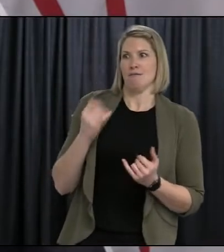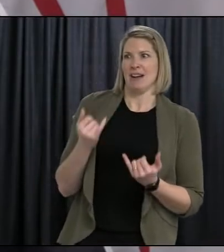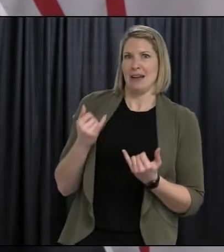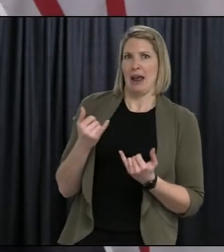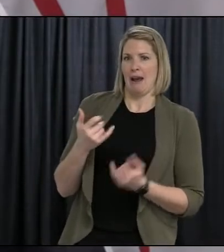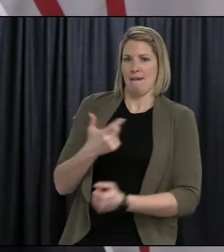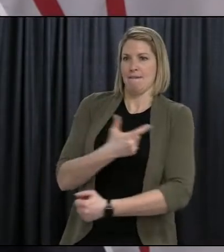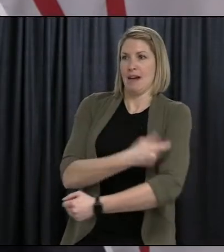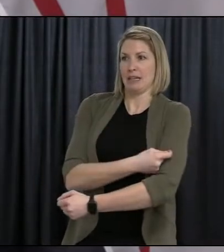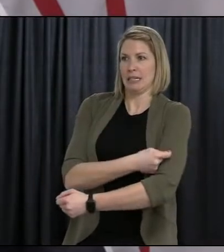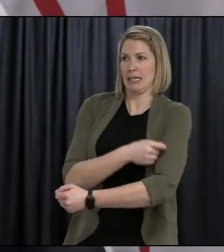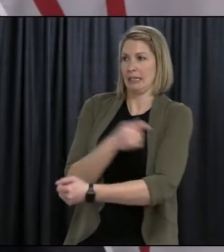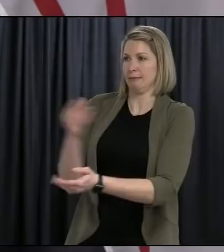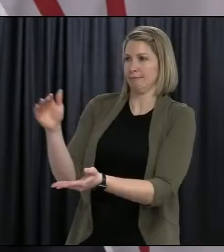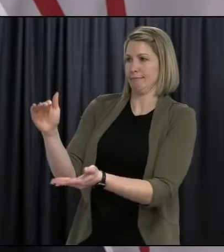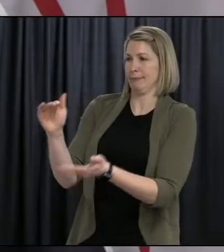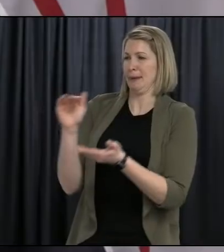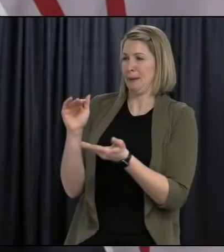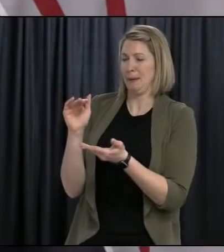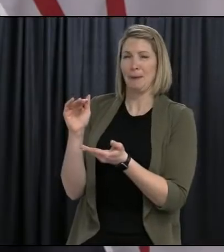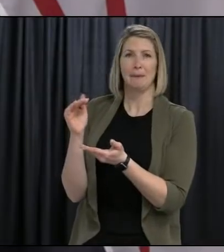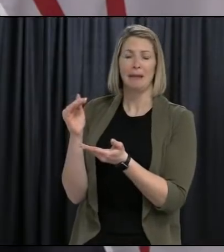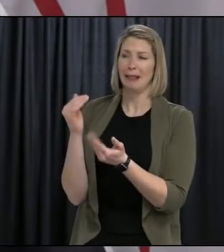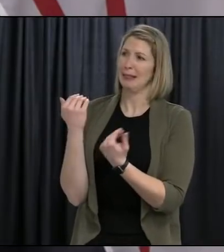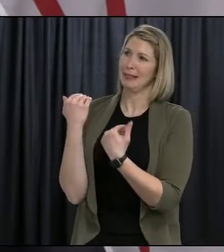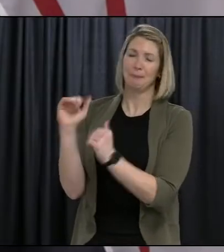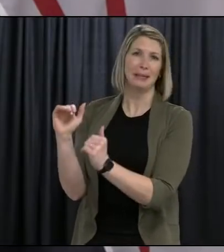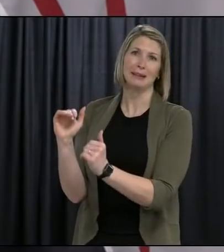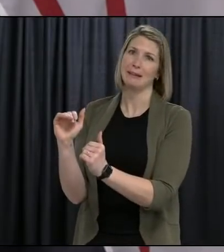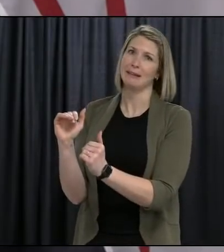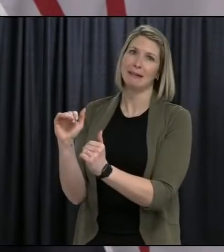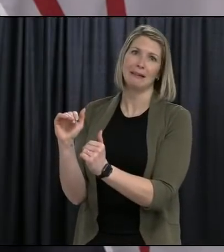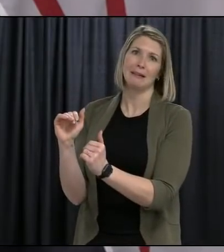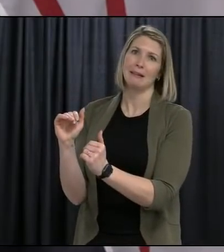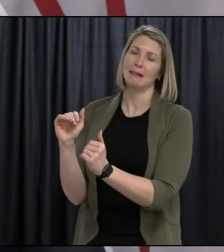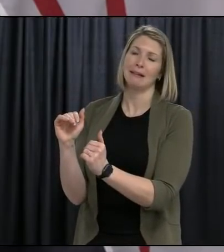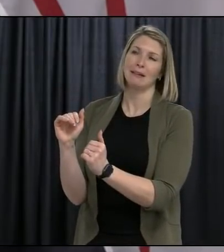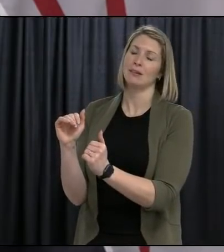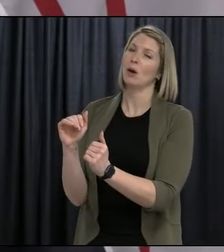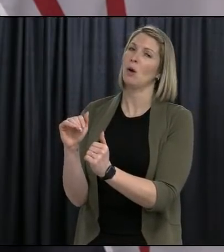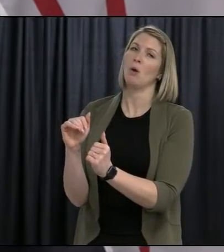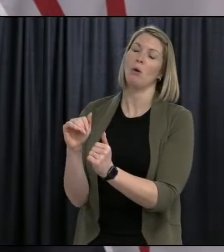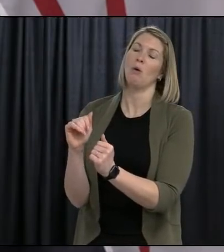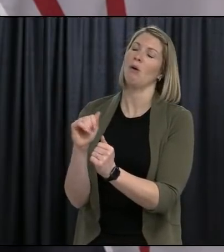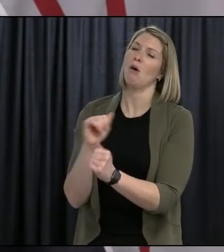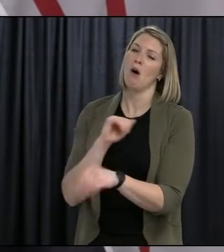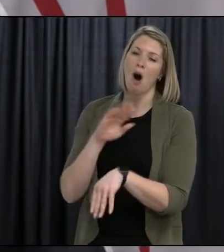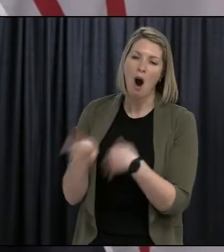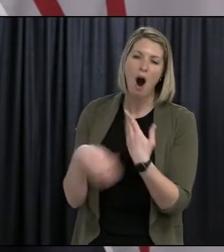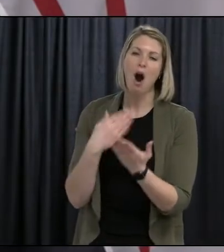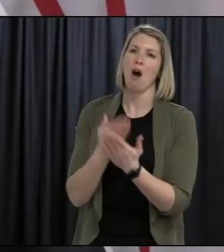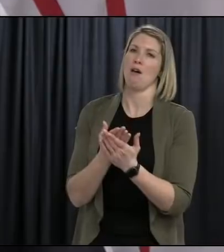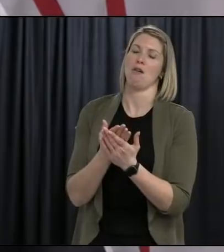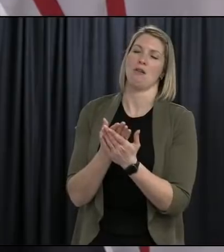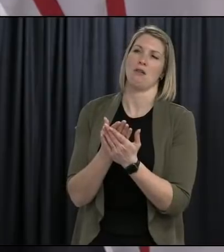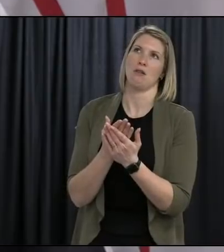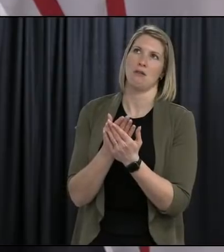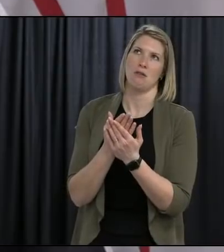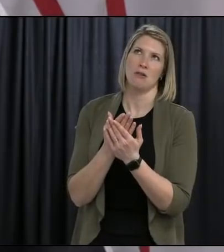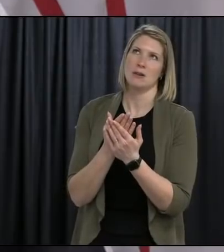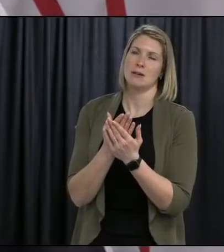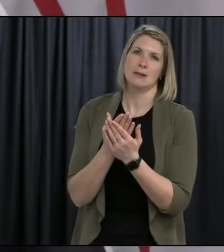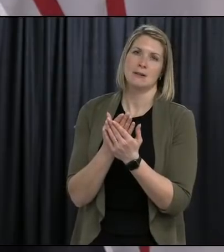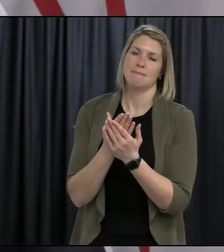of the amount of vaccine that we have. And so we'll be taking all of it into consideration, but they're not